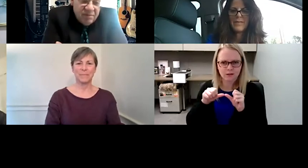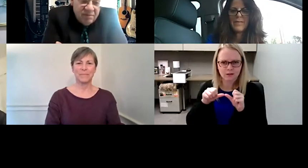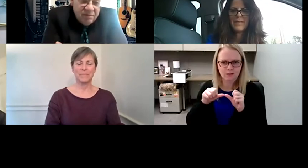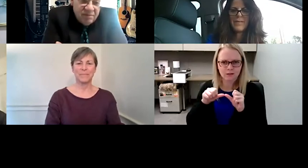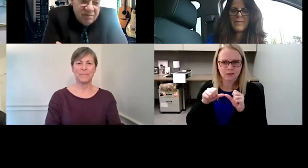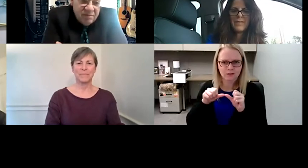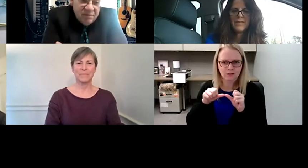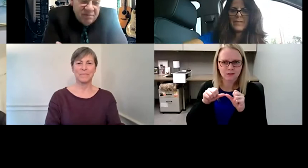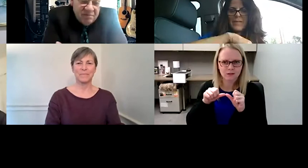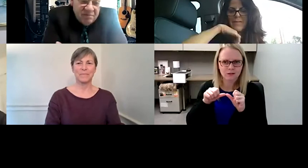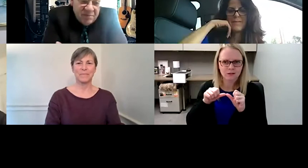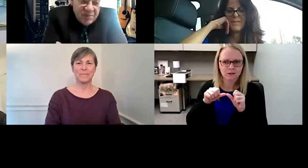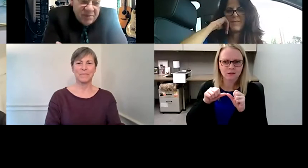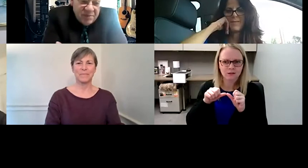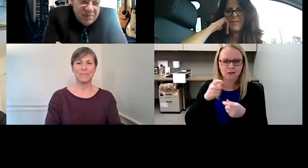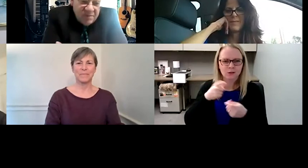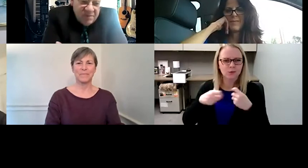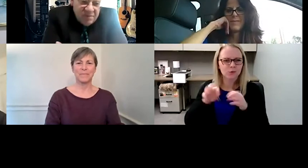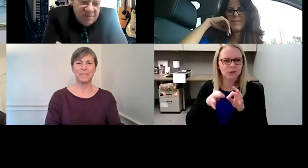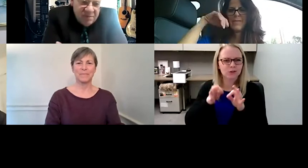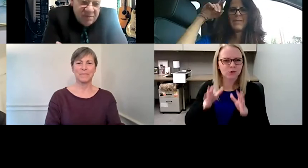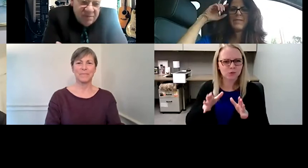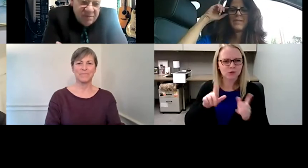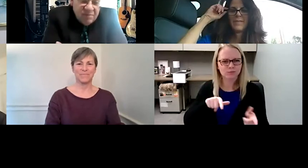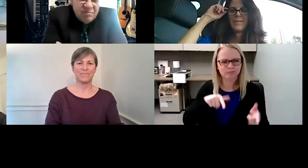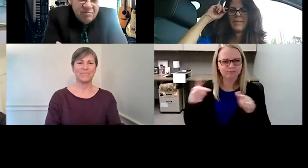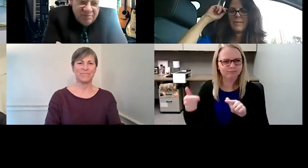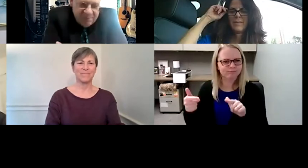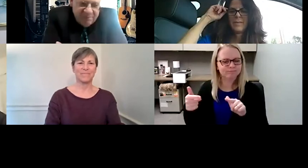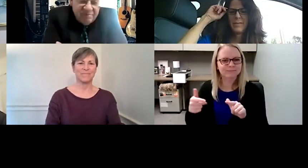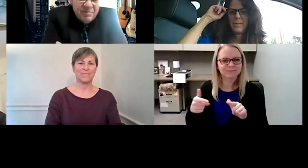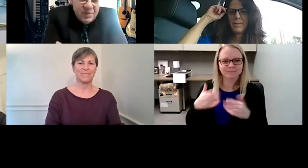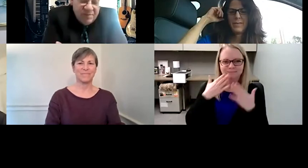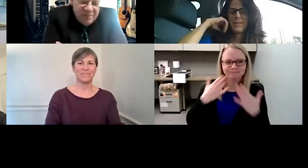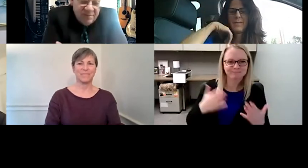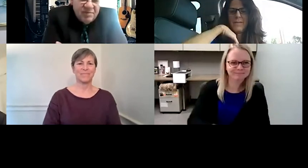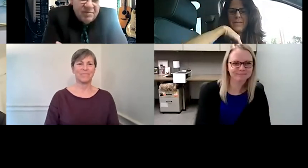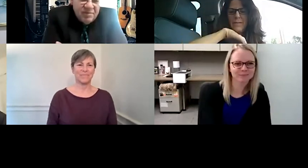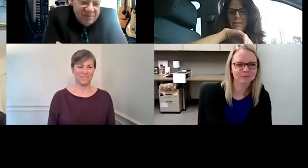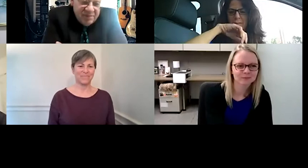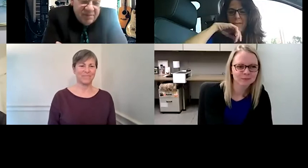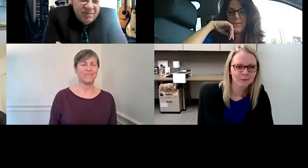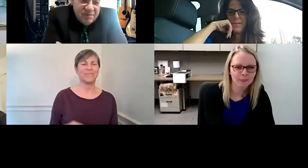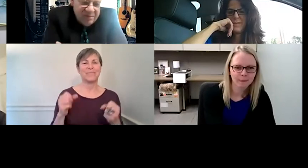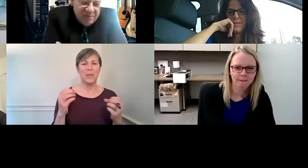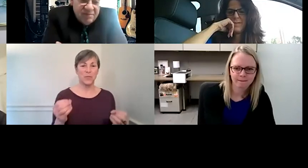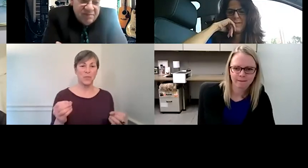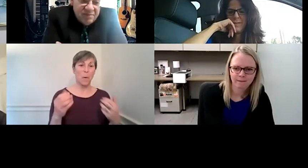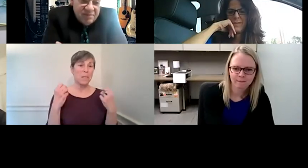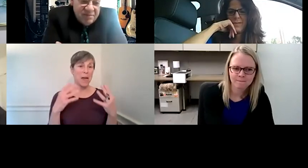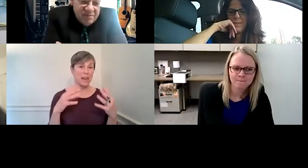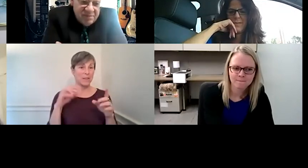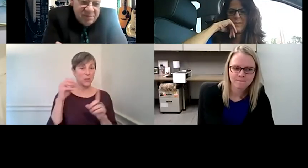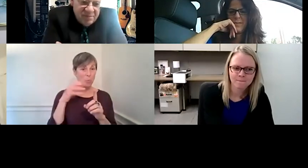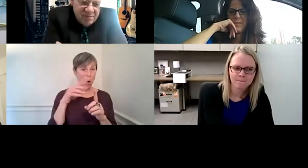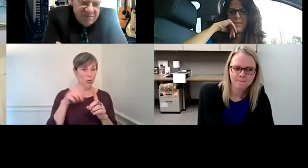The diversity of clients and the exposure to clients, exposure to industries. Because